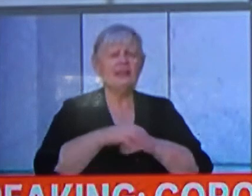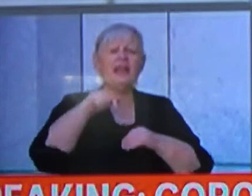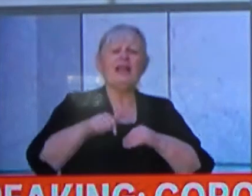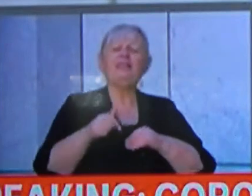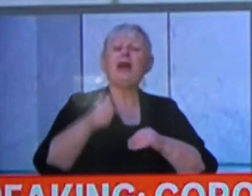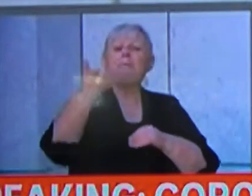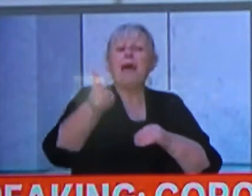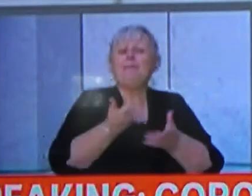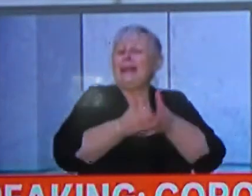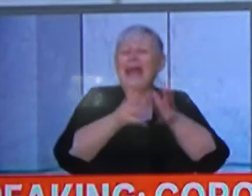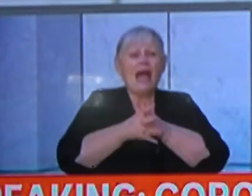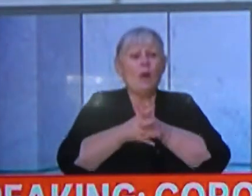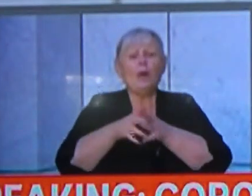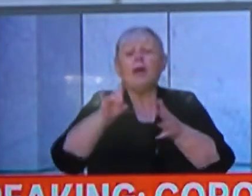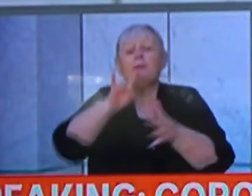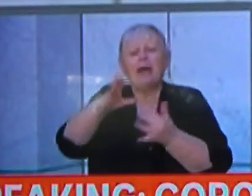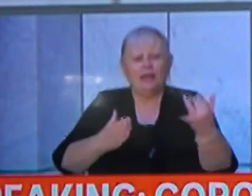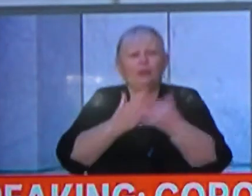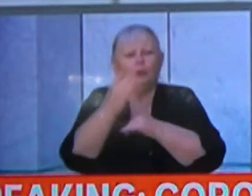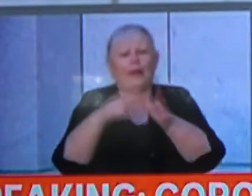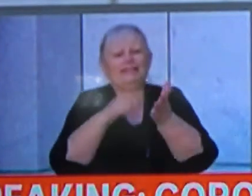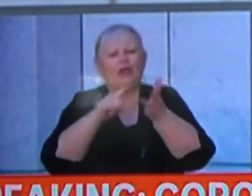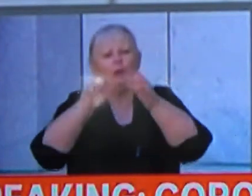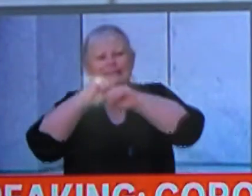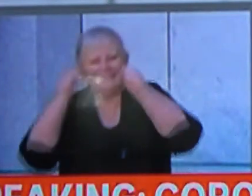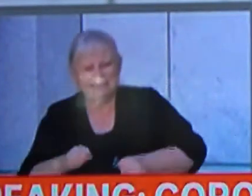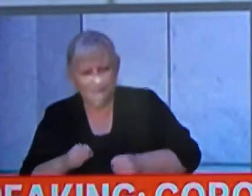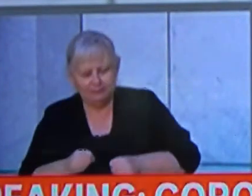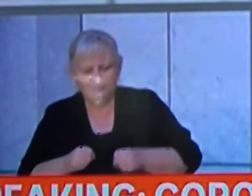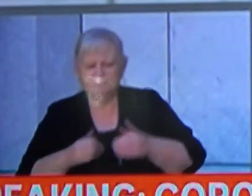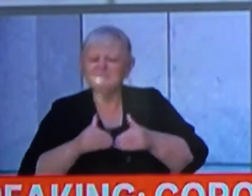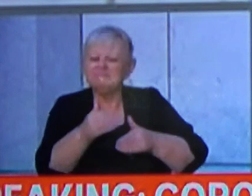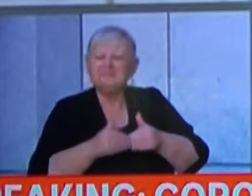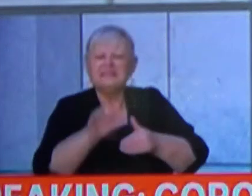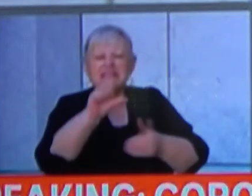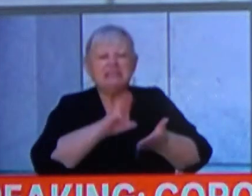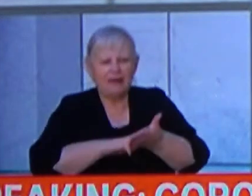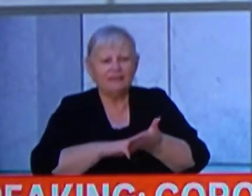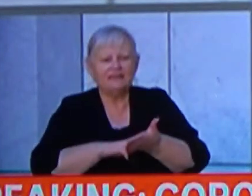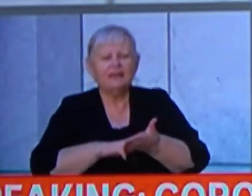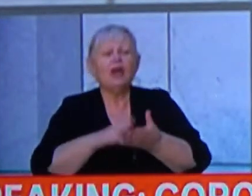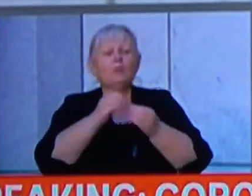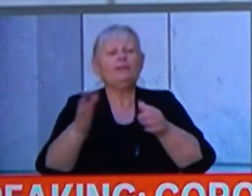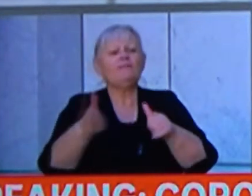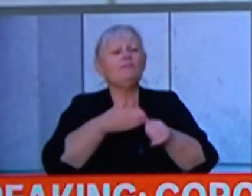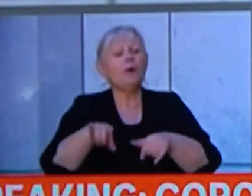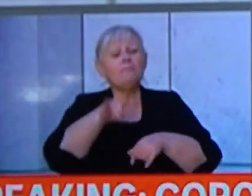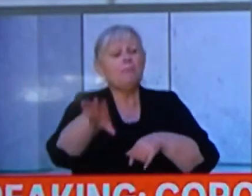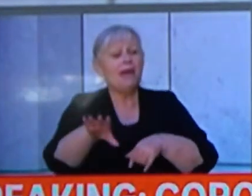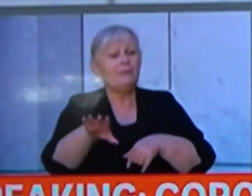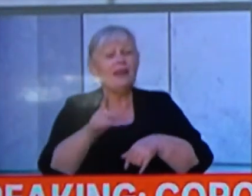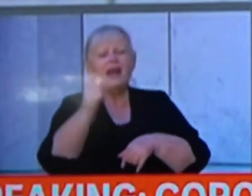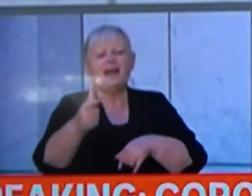be automatically paid through the tax system, largely over the next 6 months, with the first payment